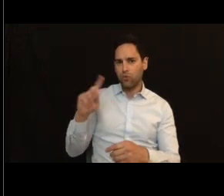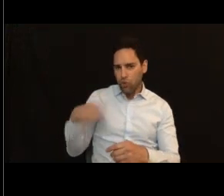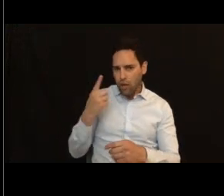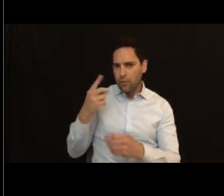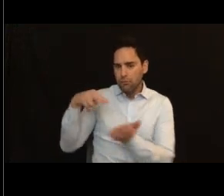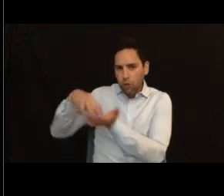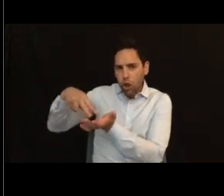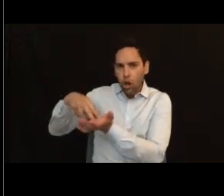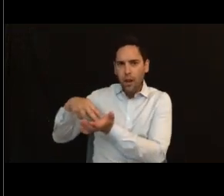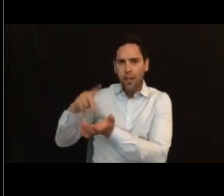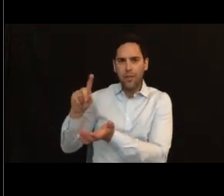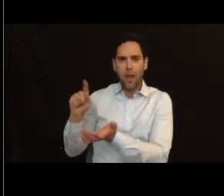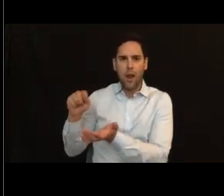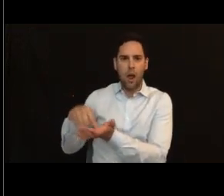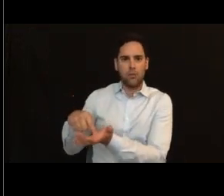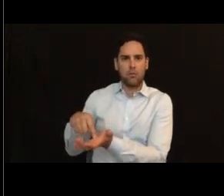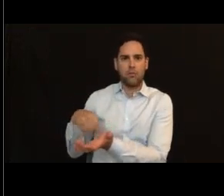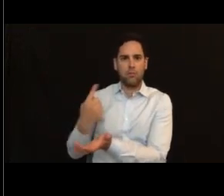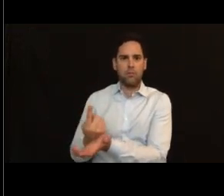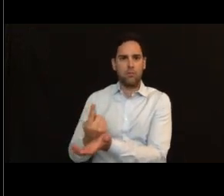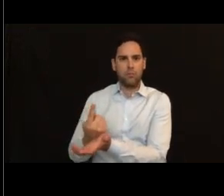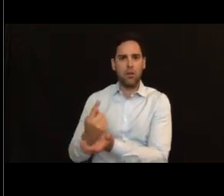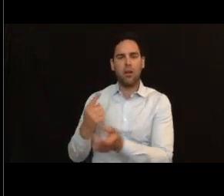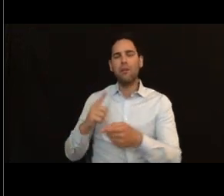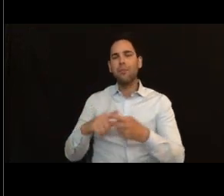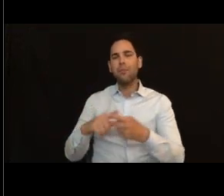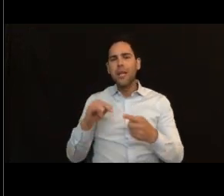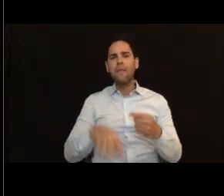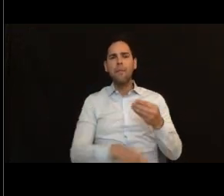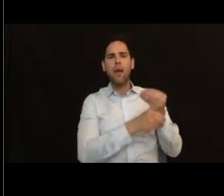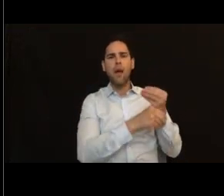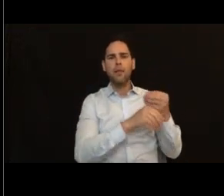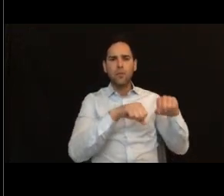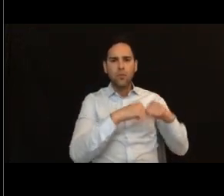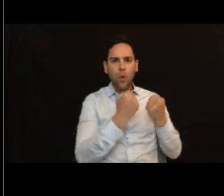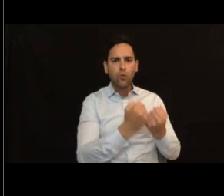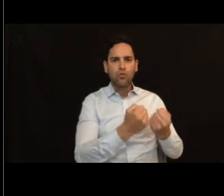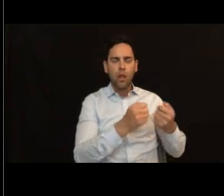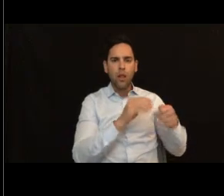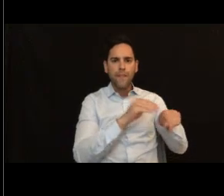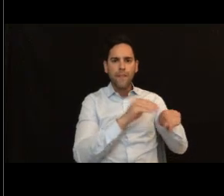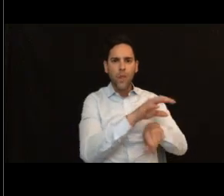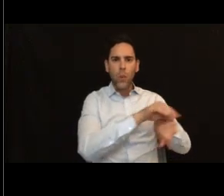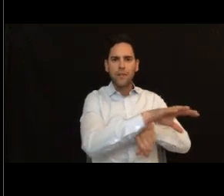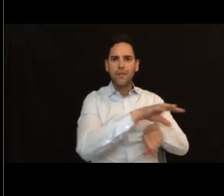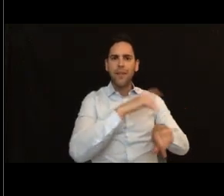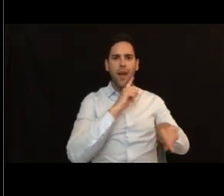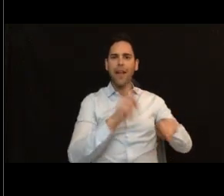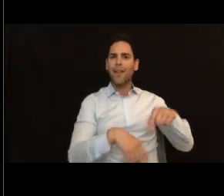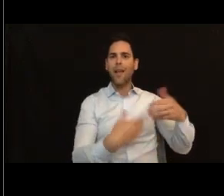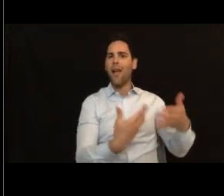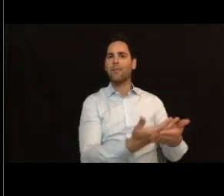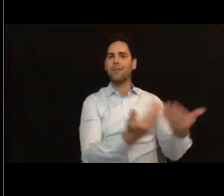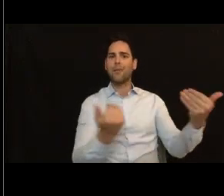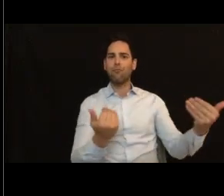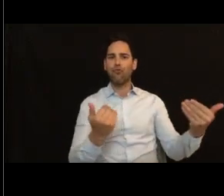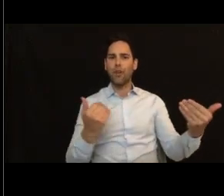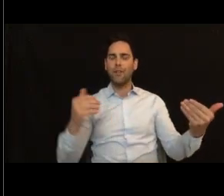But when you're introducing social dynamics, you cannot divorce the data from the social dynamics that the data are situated